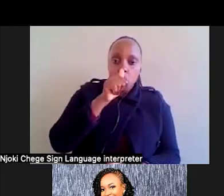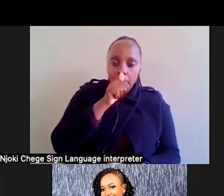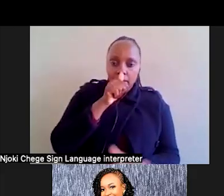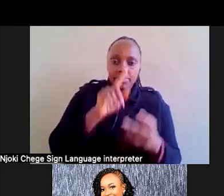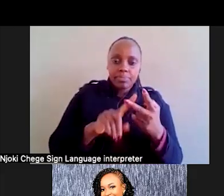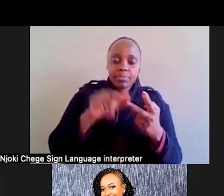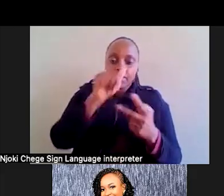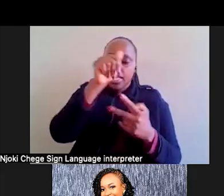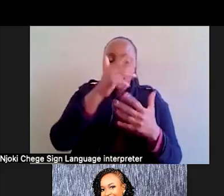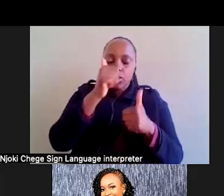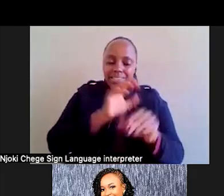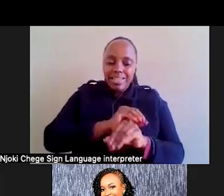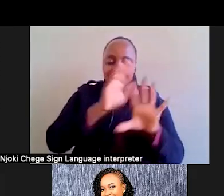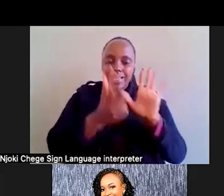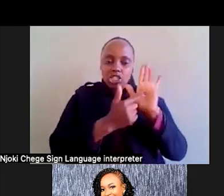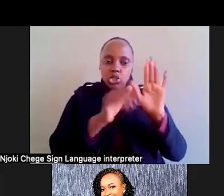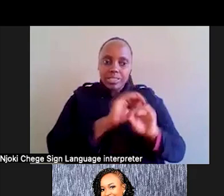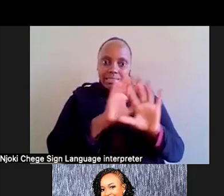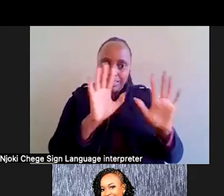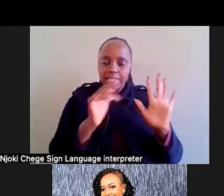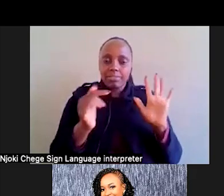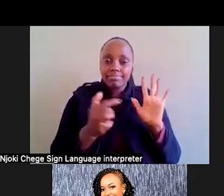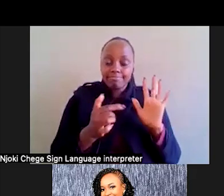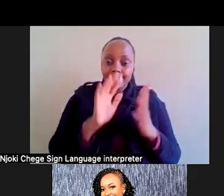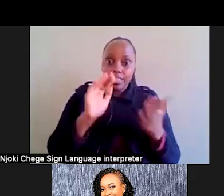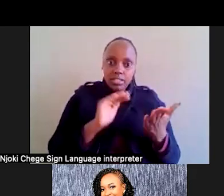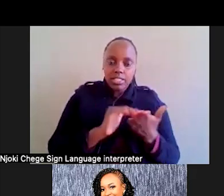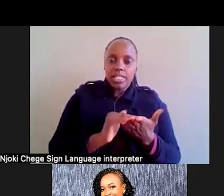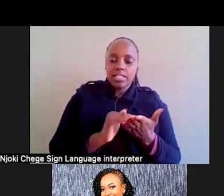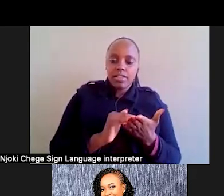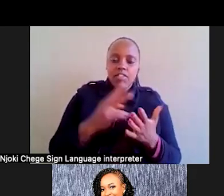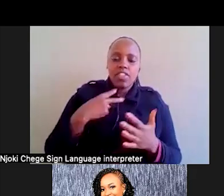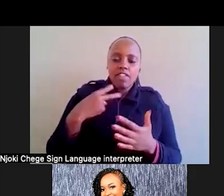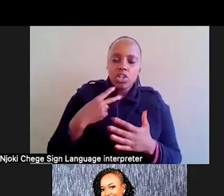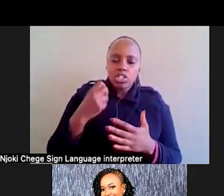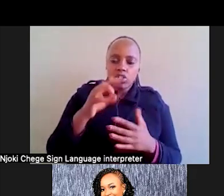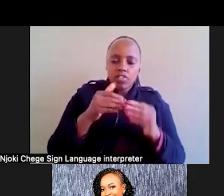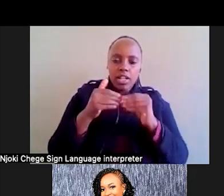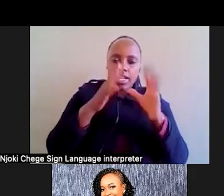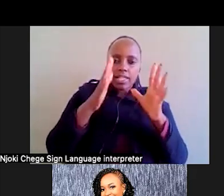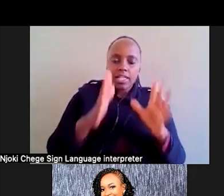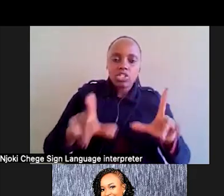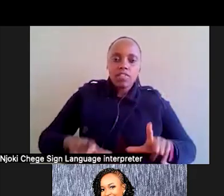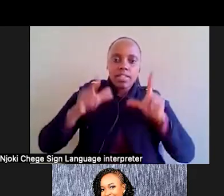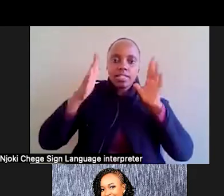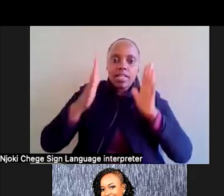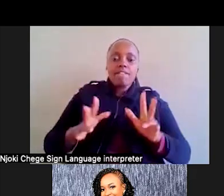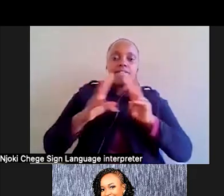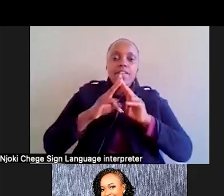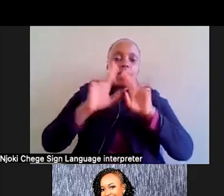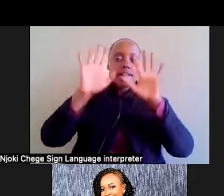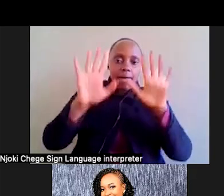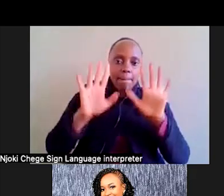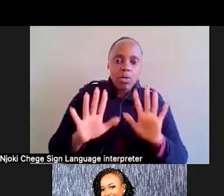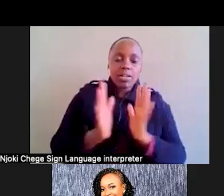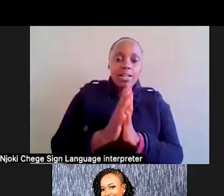thing that has clearly come out is that centering the voices of leadership of survivors is very key. And